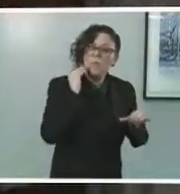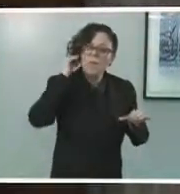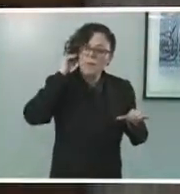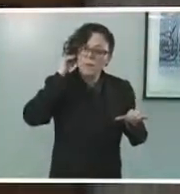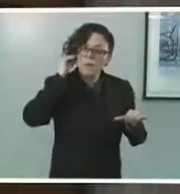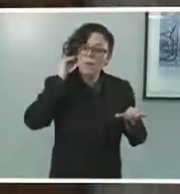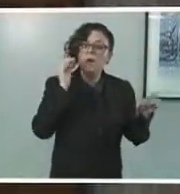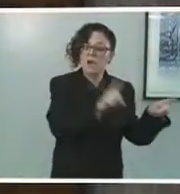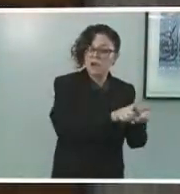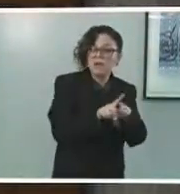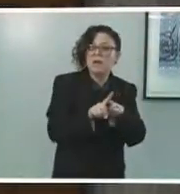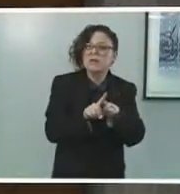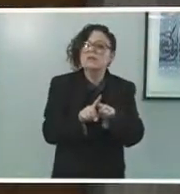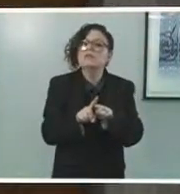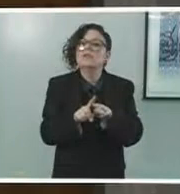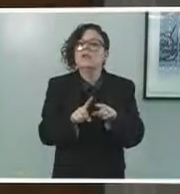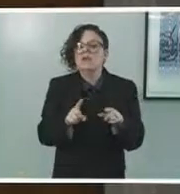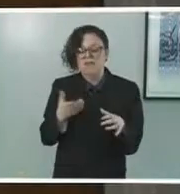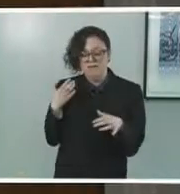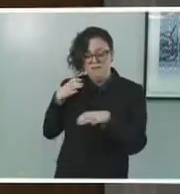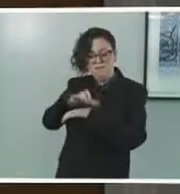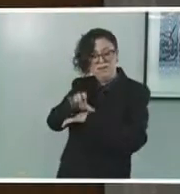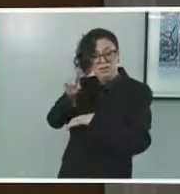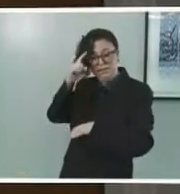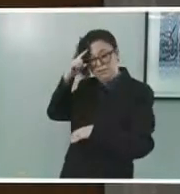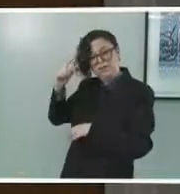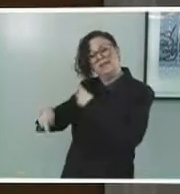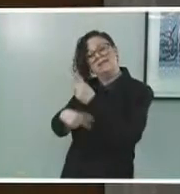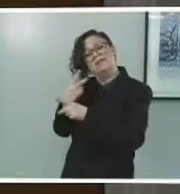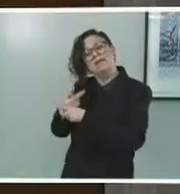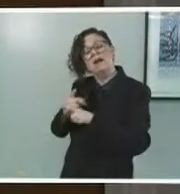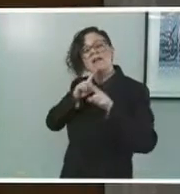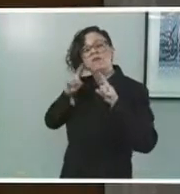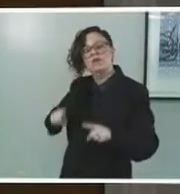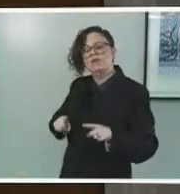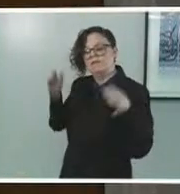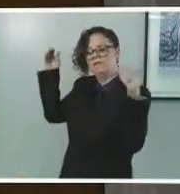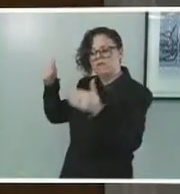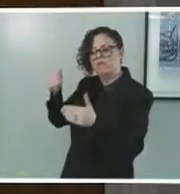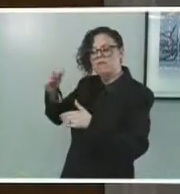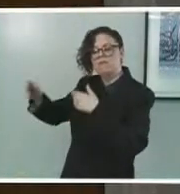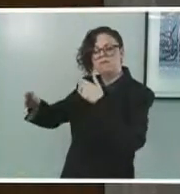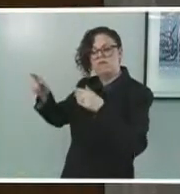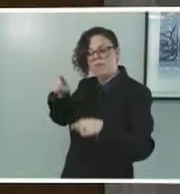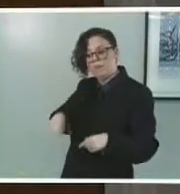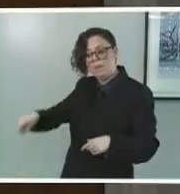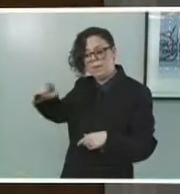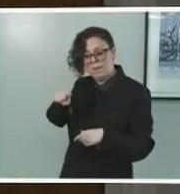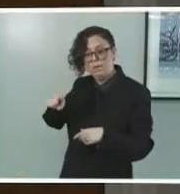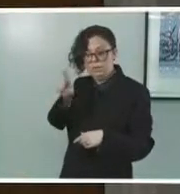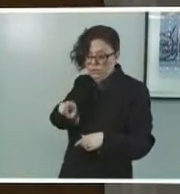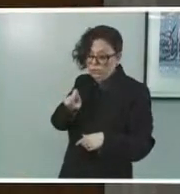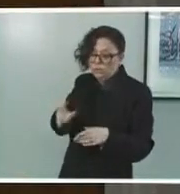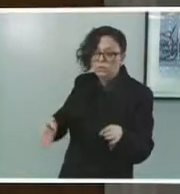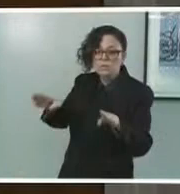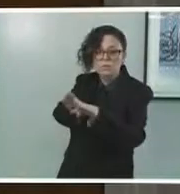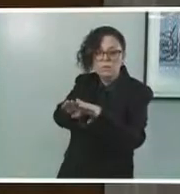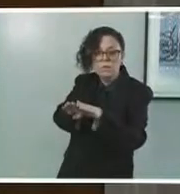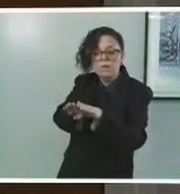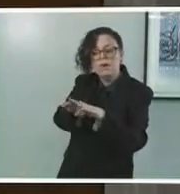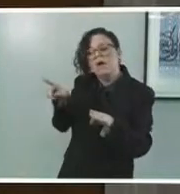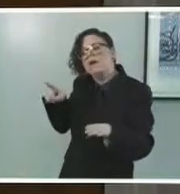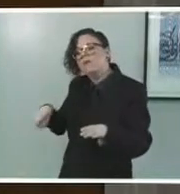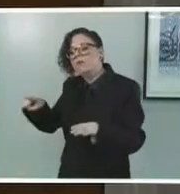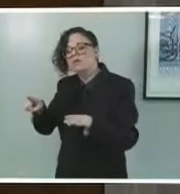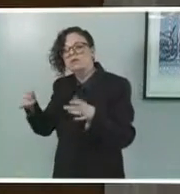y nuestros esfuerzos de aplicación de la orden se centrarán en los negocios que deberán cerrarse y para